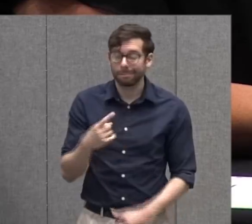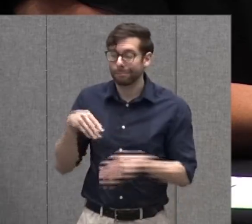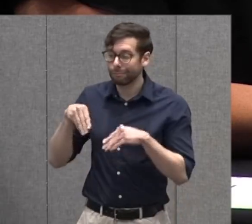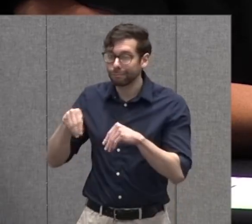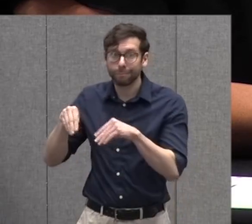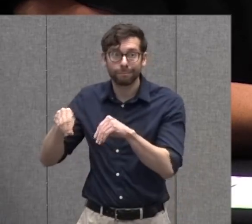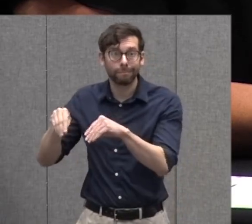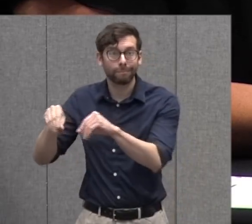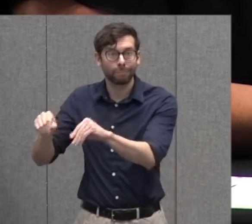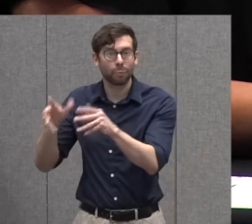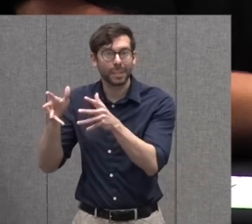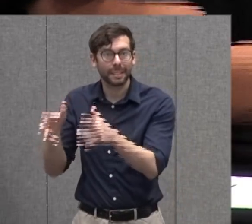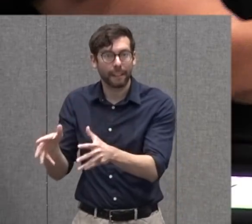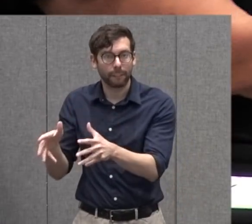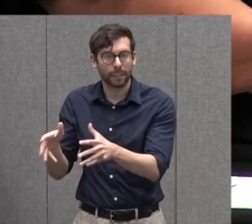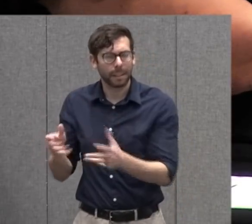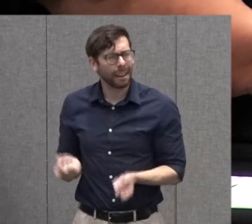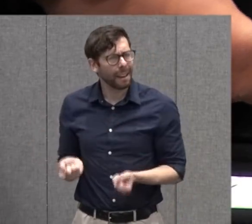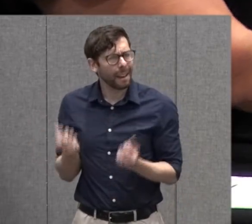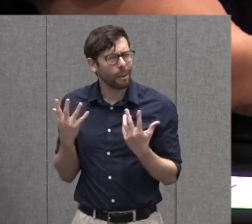bury?